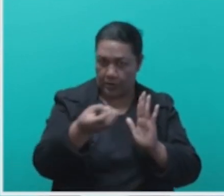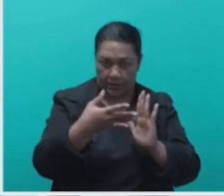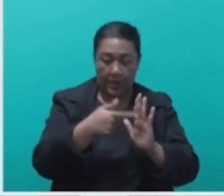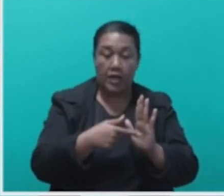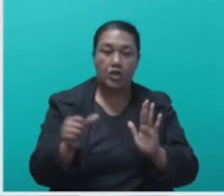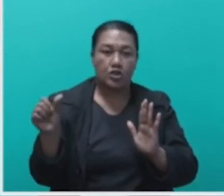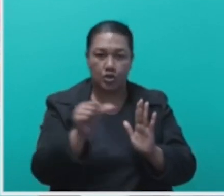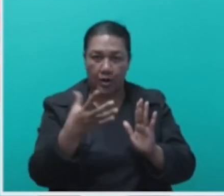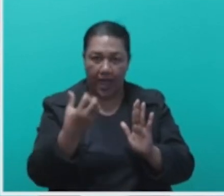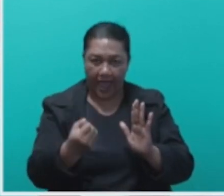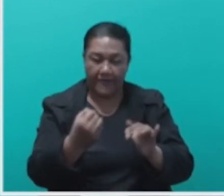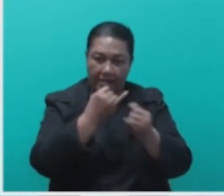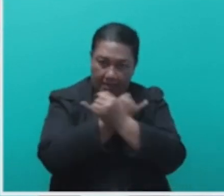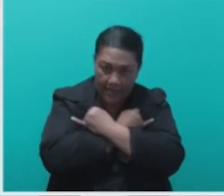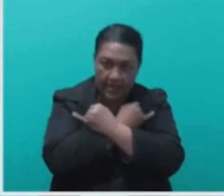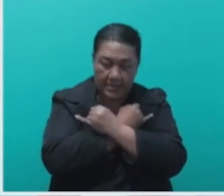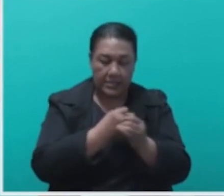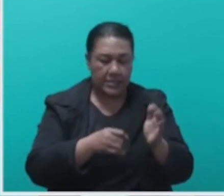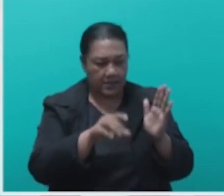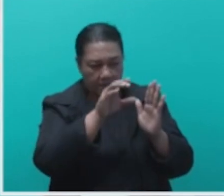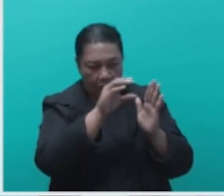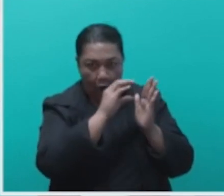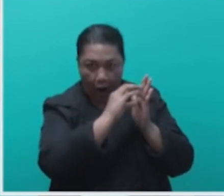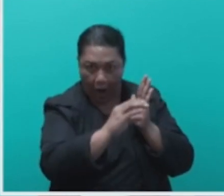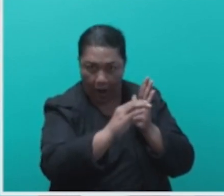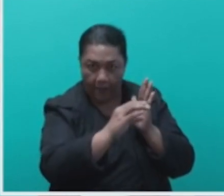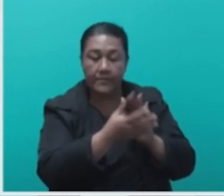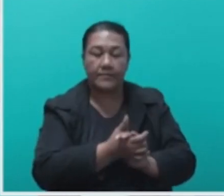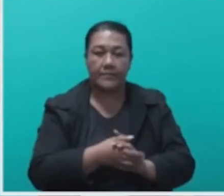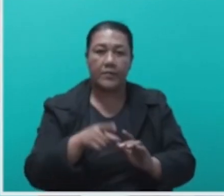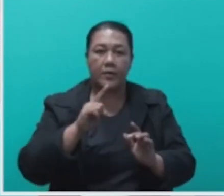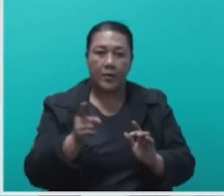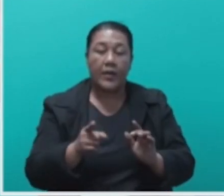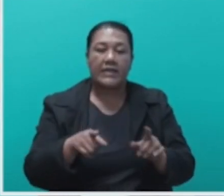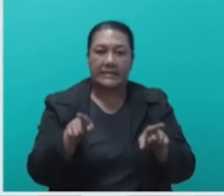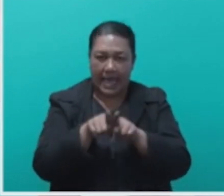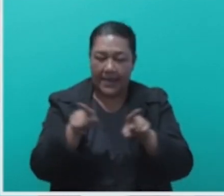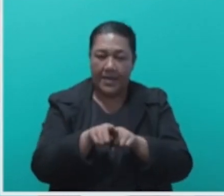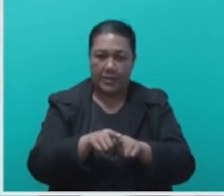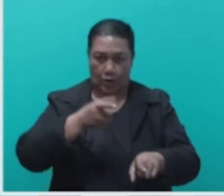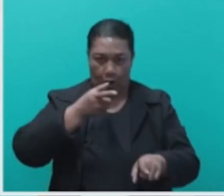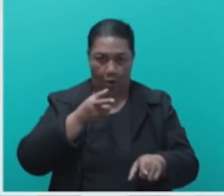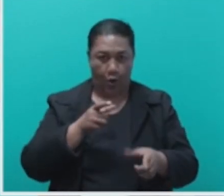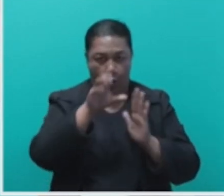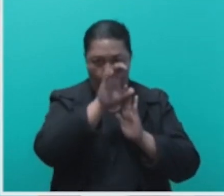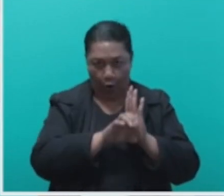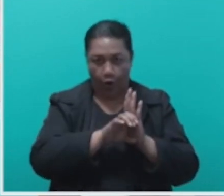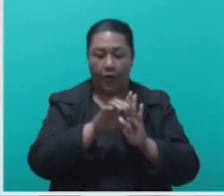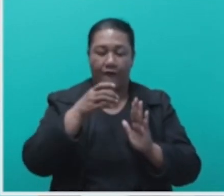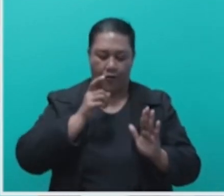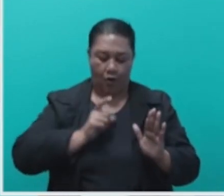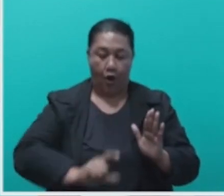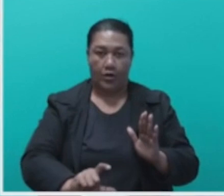should have an integrity code, which is similar to a code of conduct. This was to ensure,